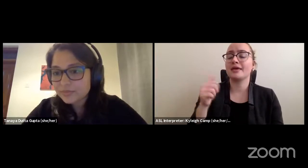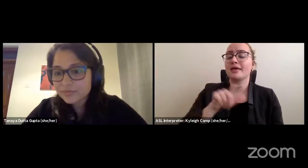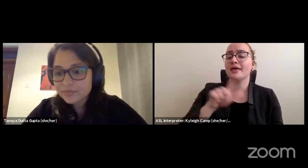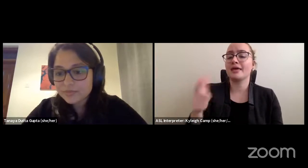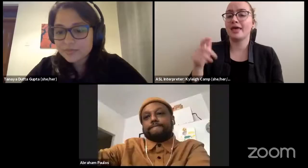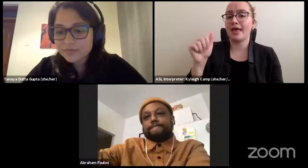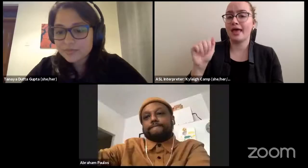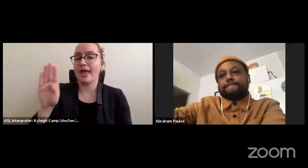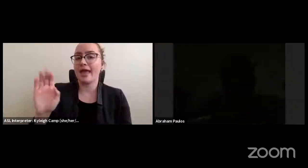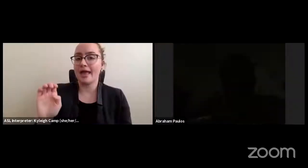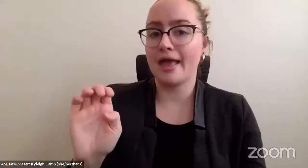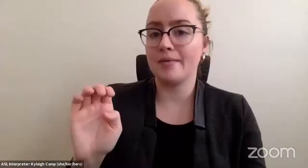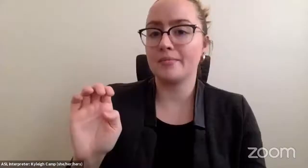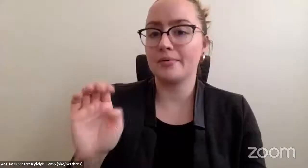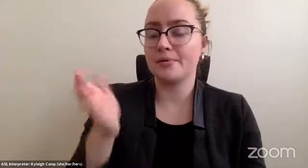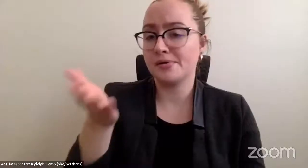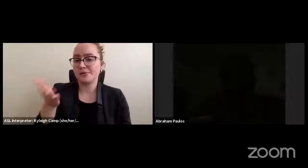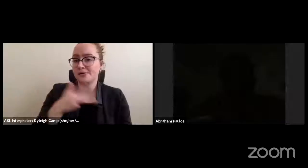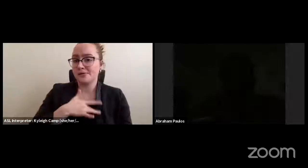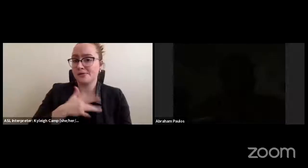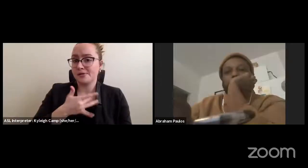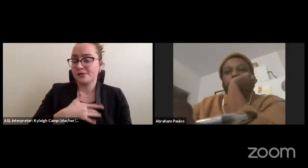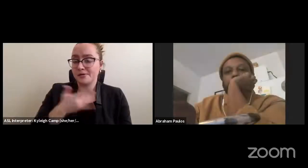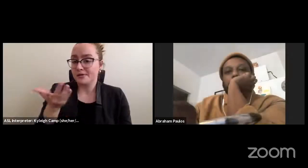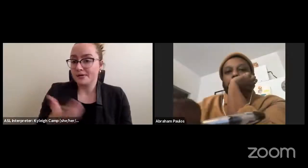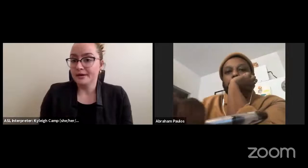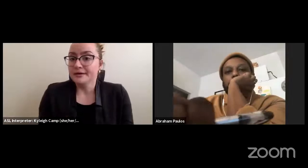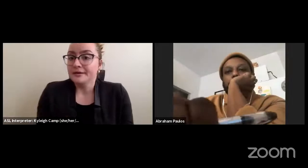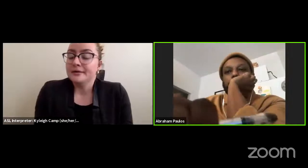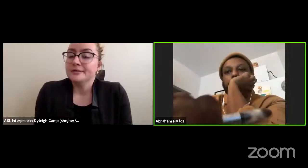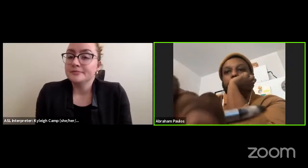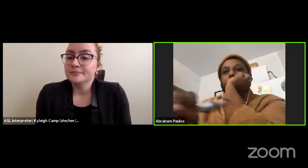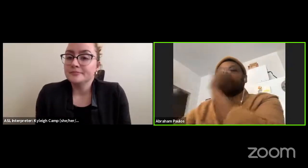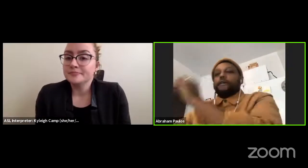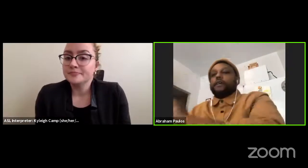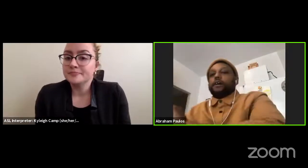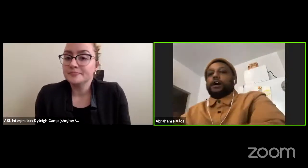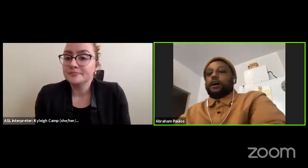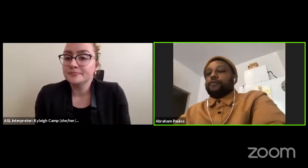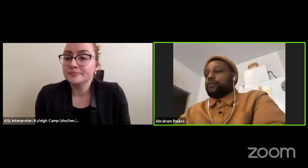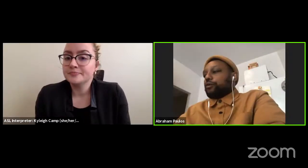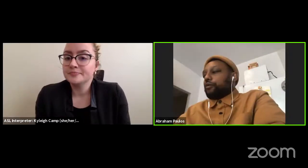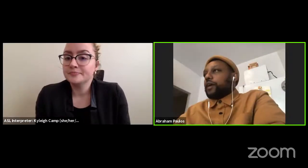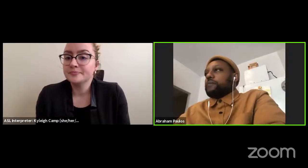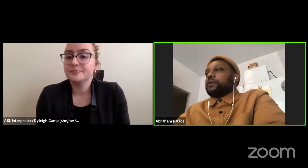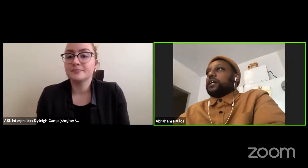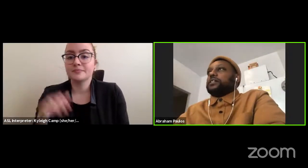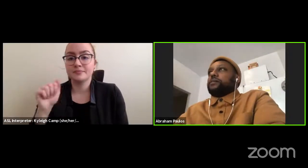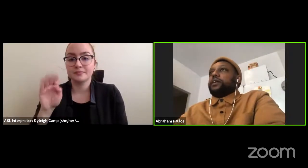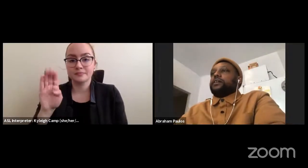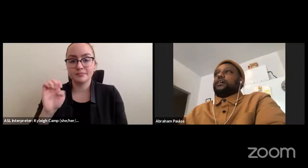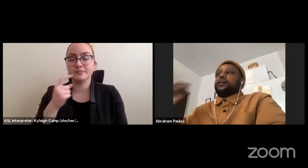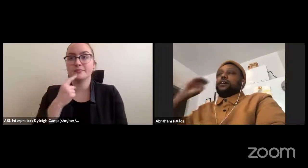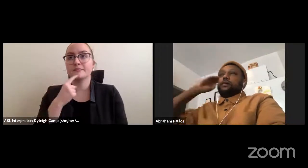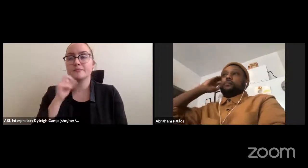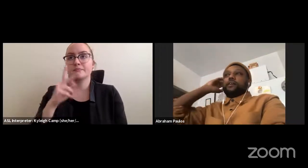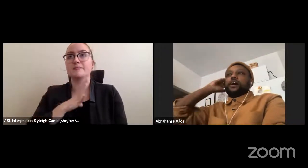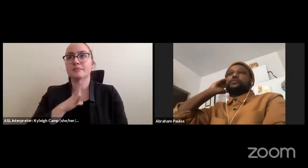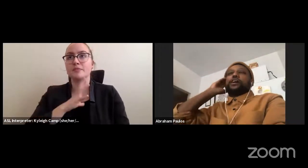-colonialism and immigration and the violence that occurs from each? The role that it plays? mean,